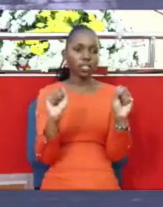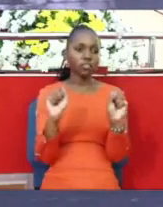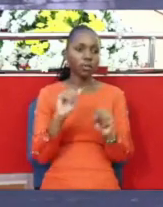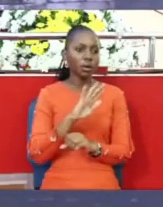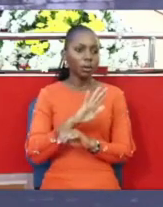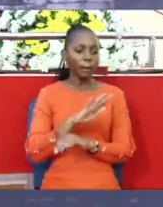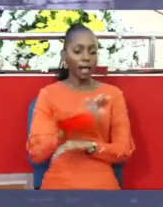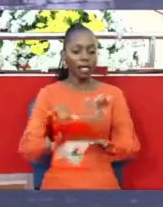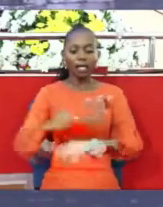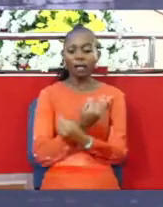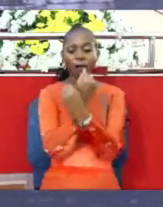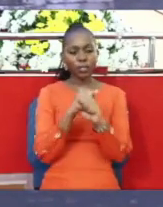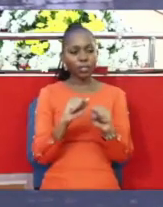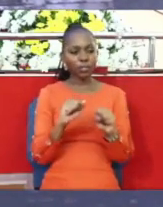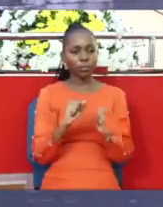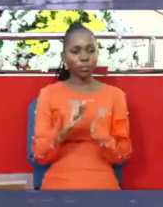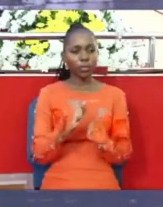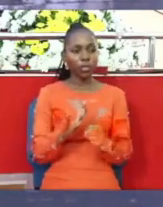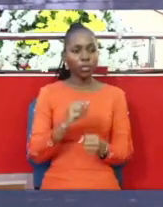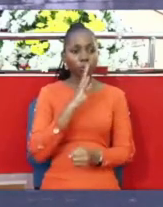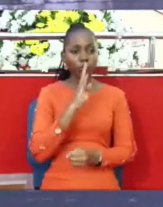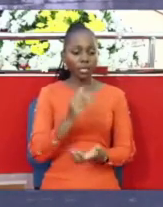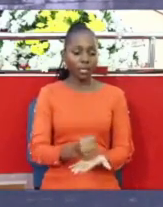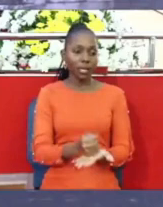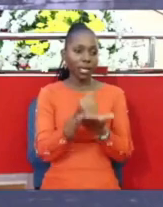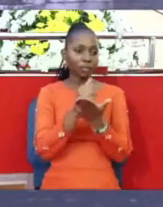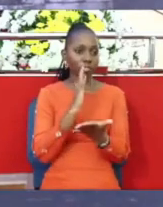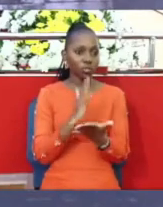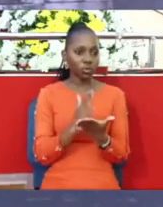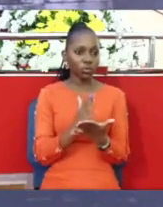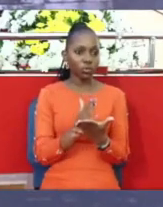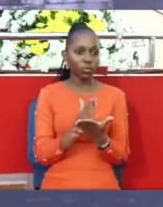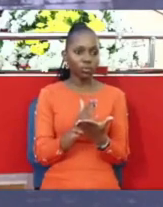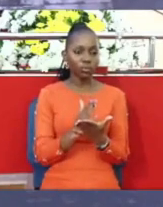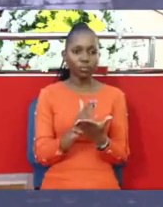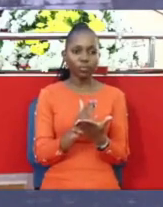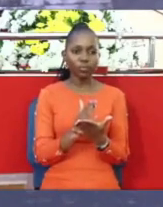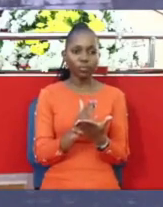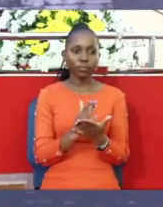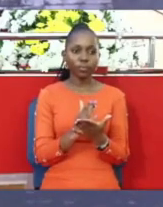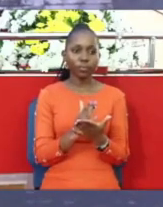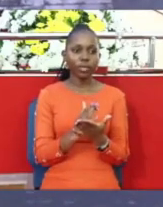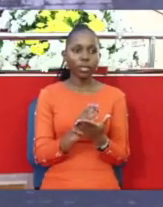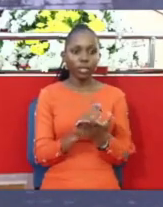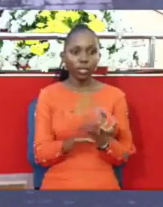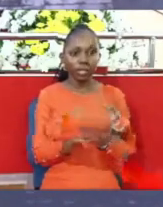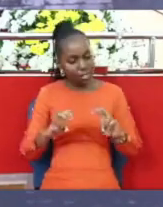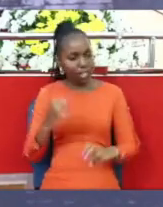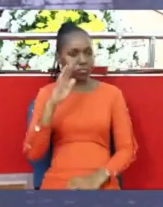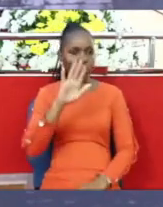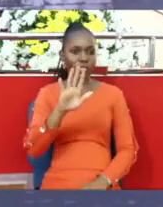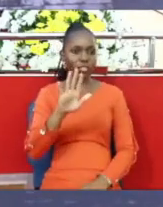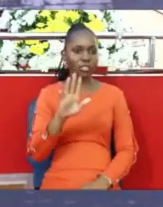you know, ukweli ufahamu, but you don't practice, na hautendezi kazi. It is a song that you sing. Ni wimbo